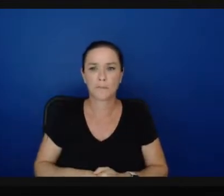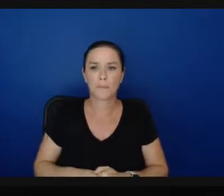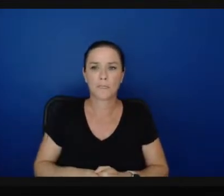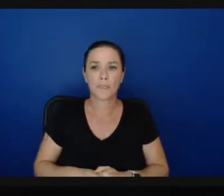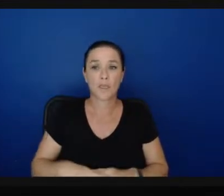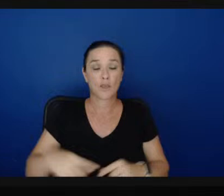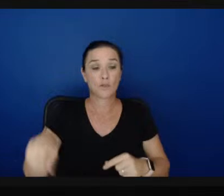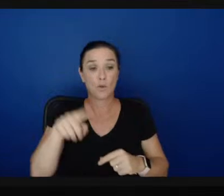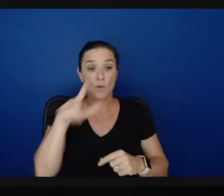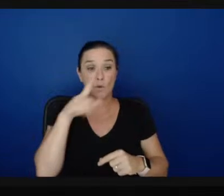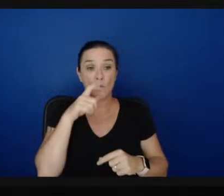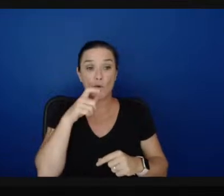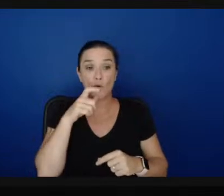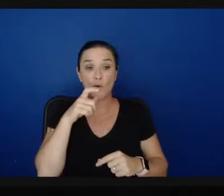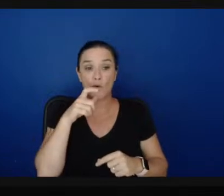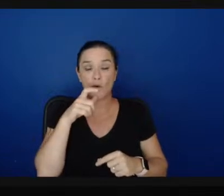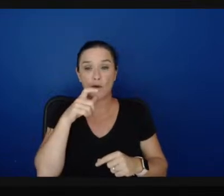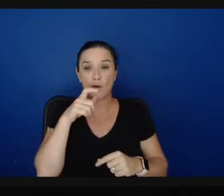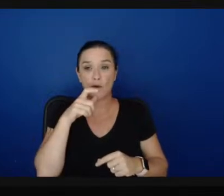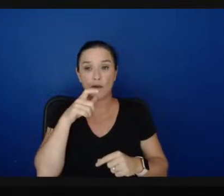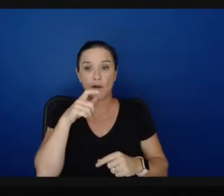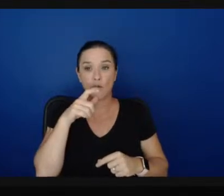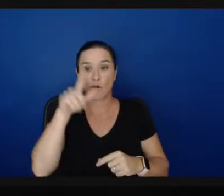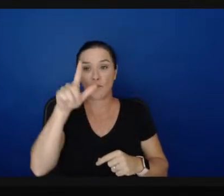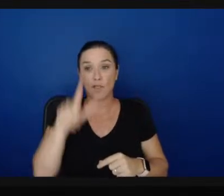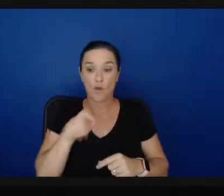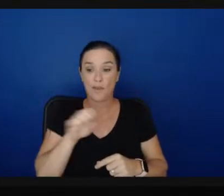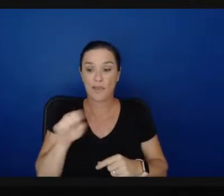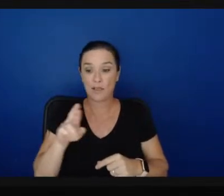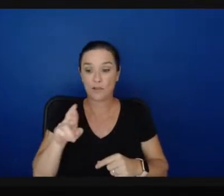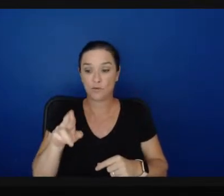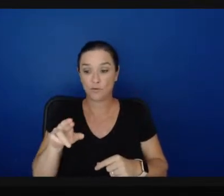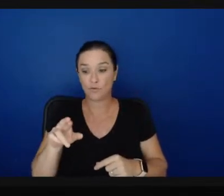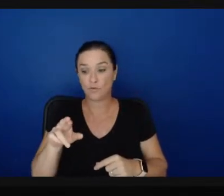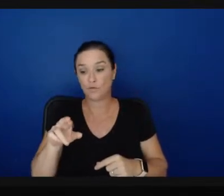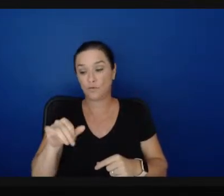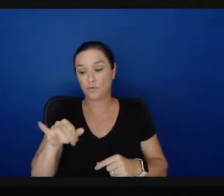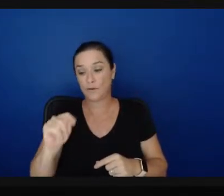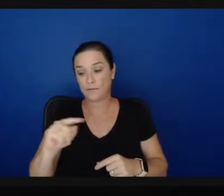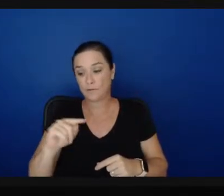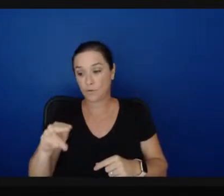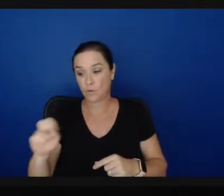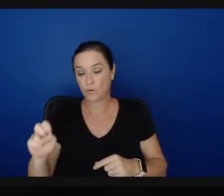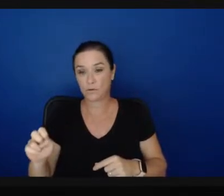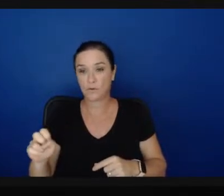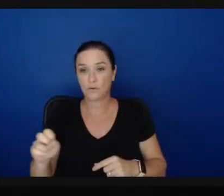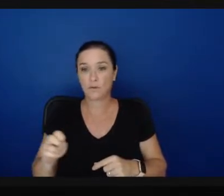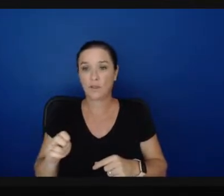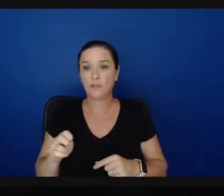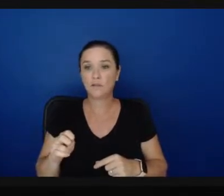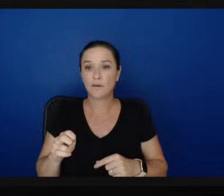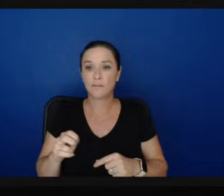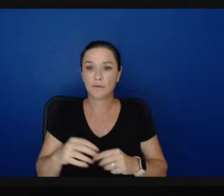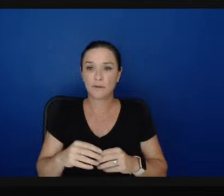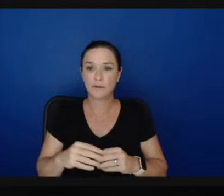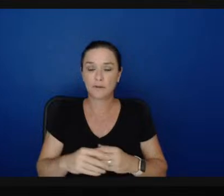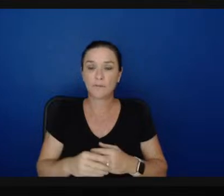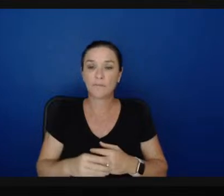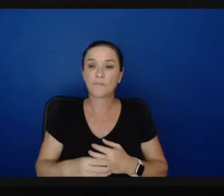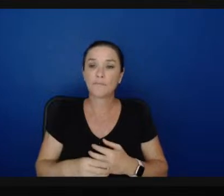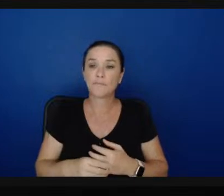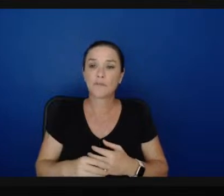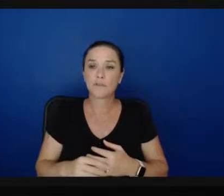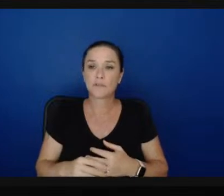were down in the Lower East Rift Zone and felt that earthquake very strongly, you can know you're not alone. The instruments felt